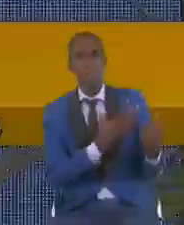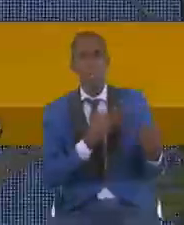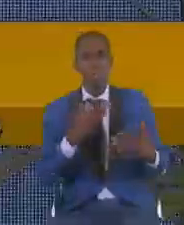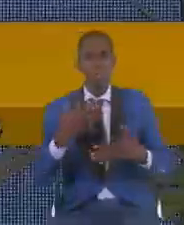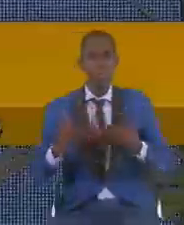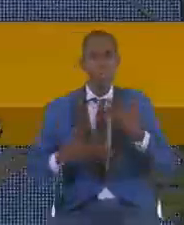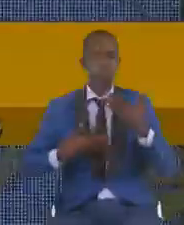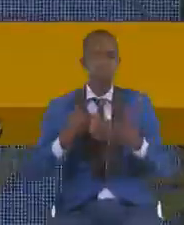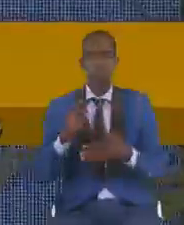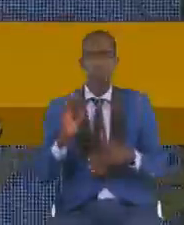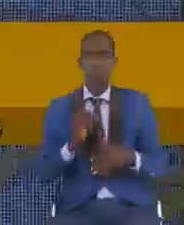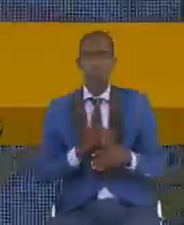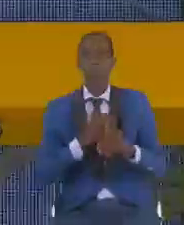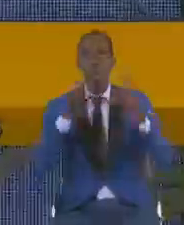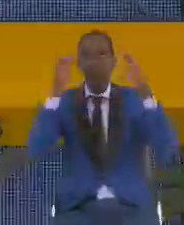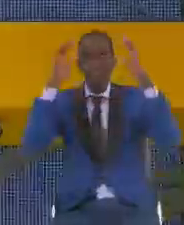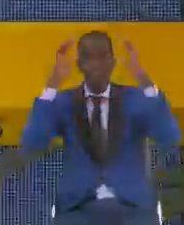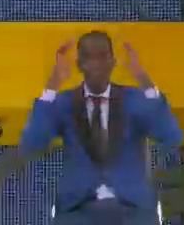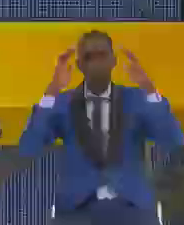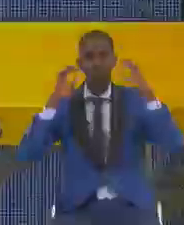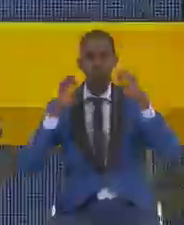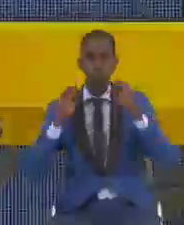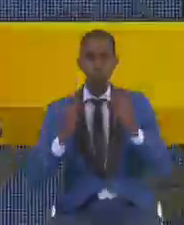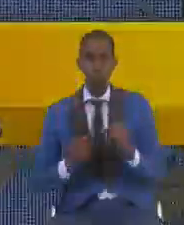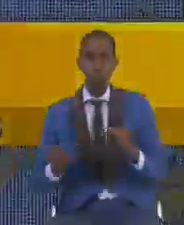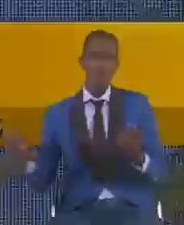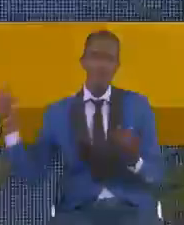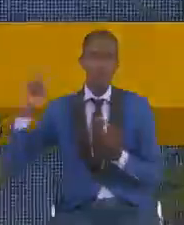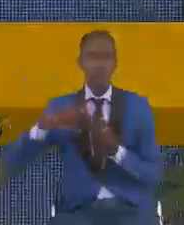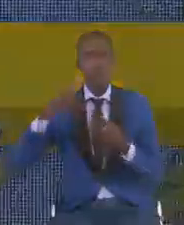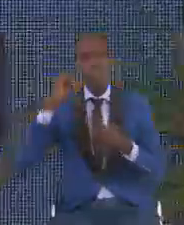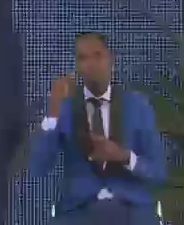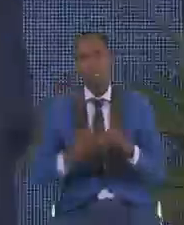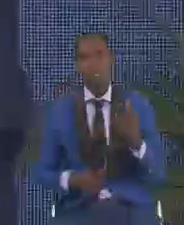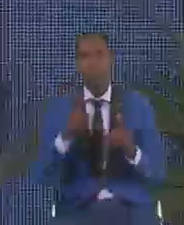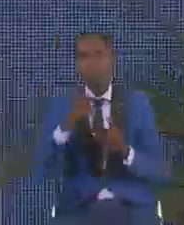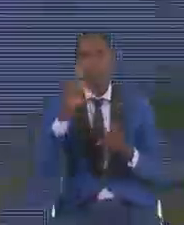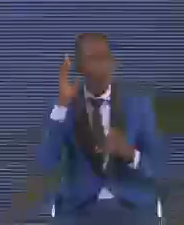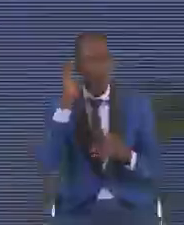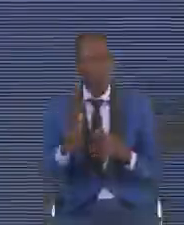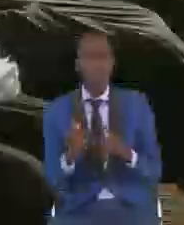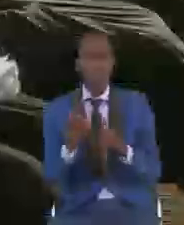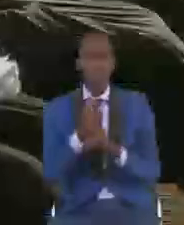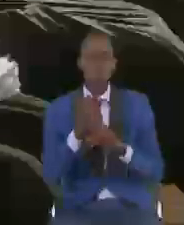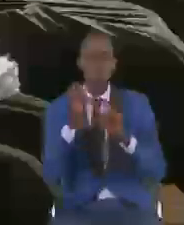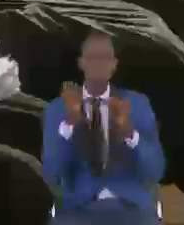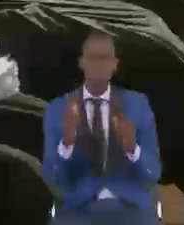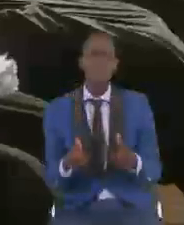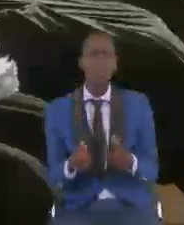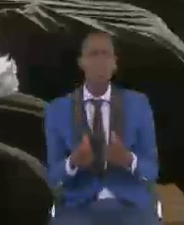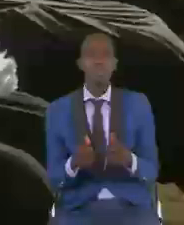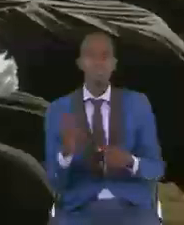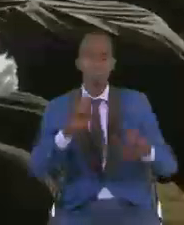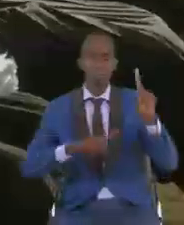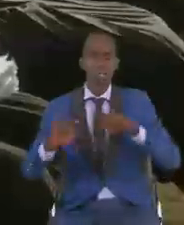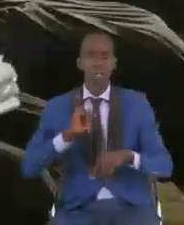of our hope firm unto the end. You will hold fast. I will